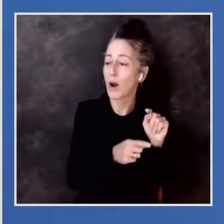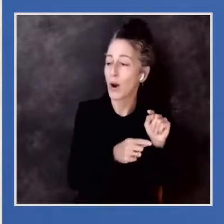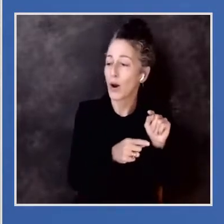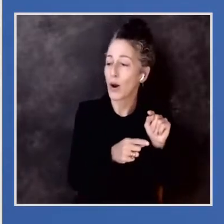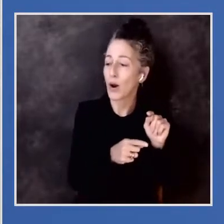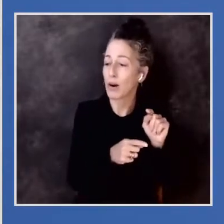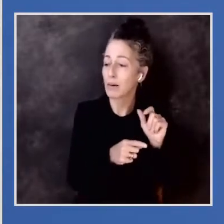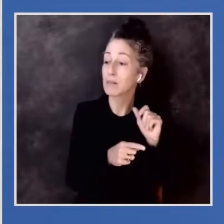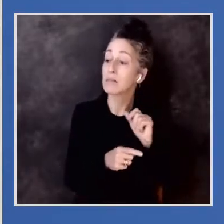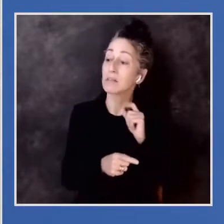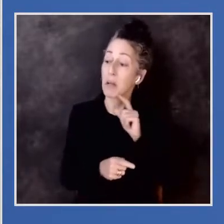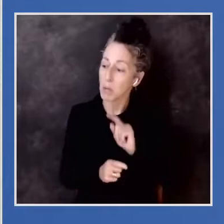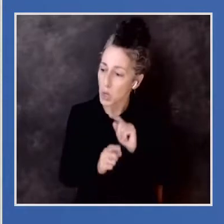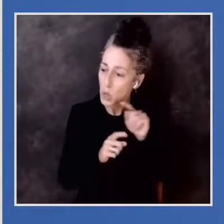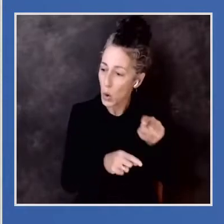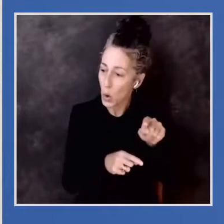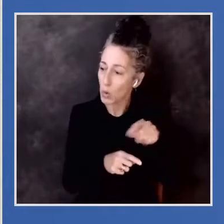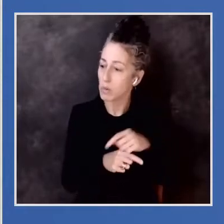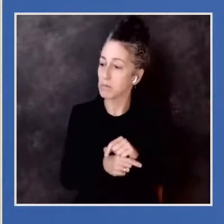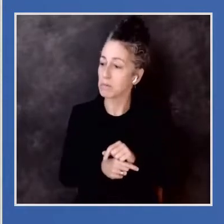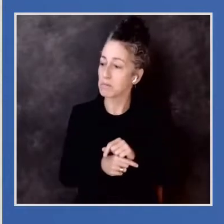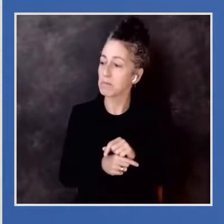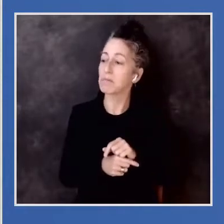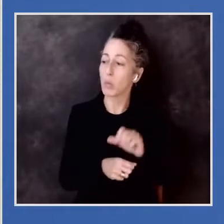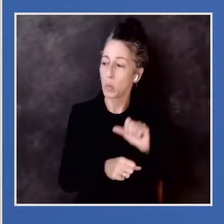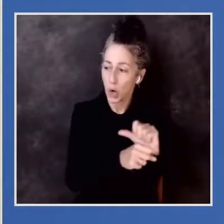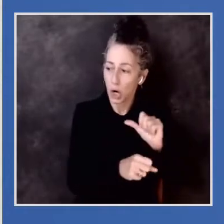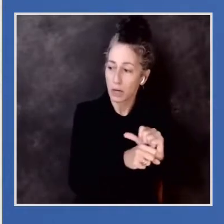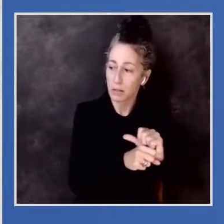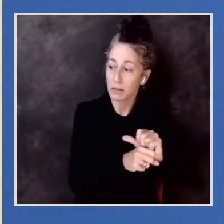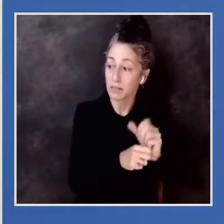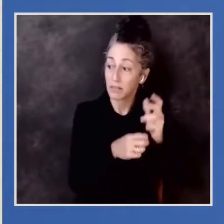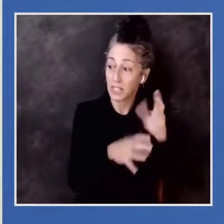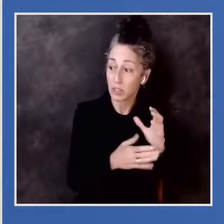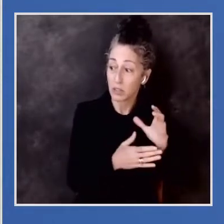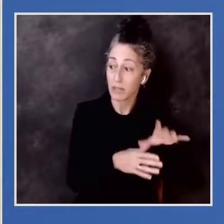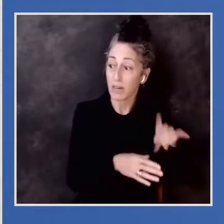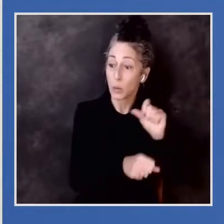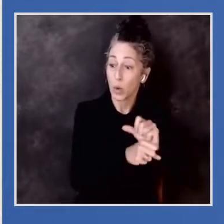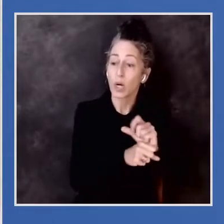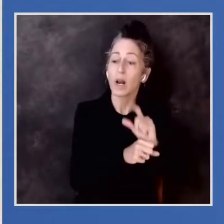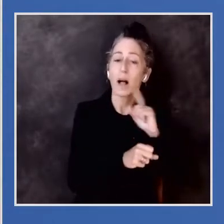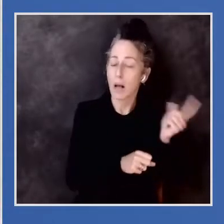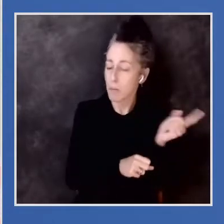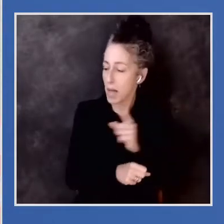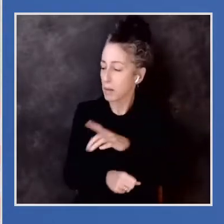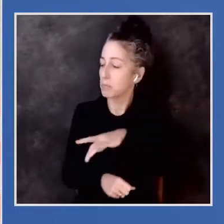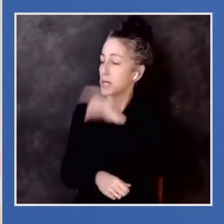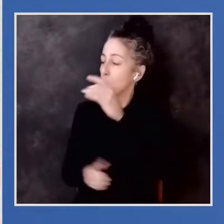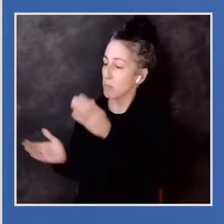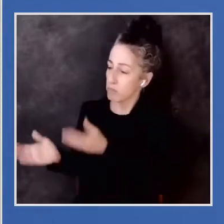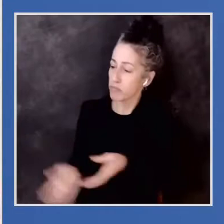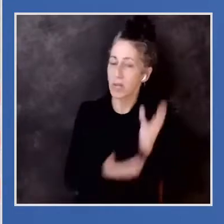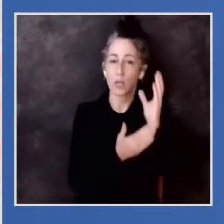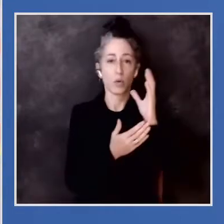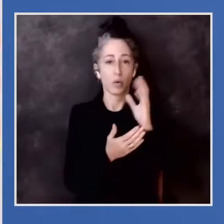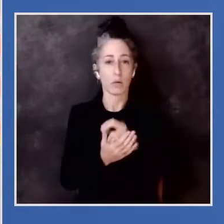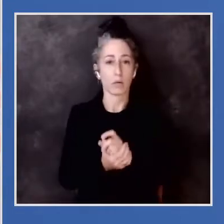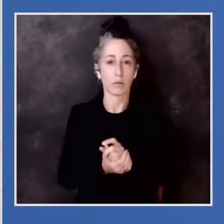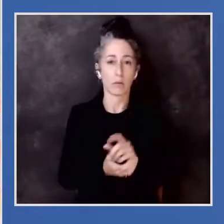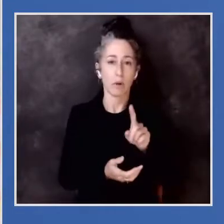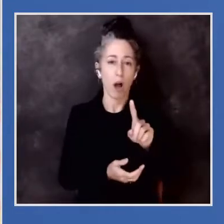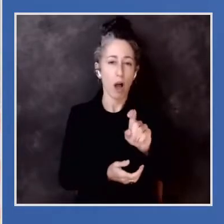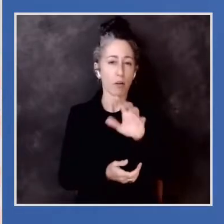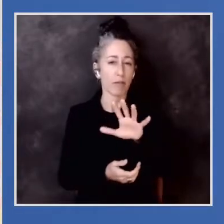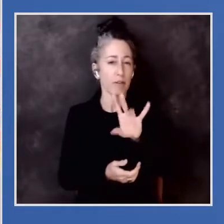come back for you, your sister, your brother, and your mom. It's only 157 miles